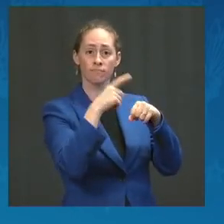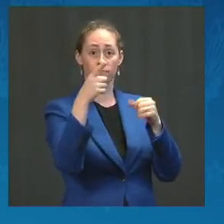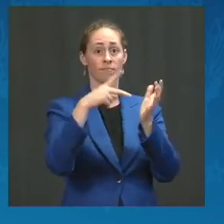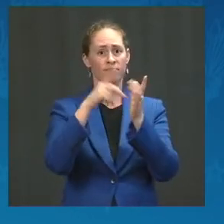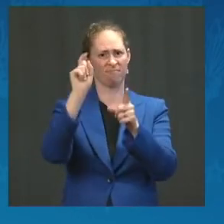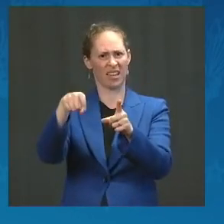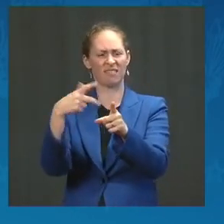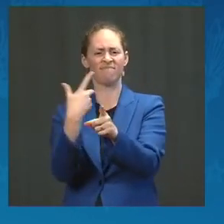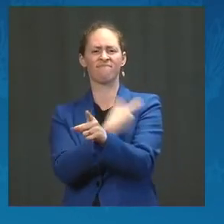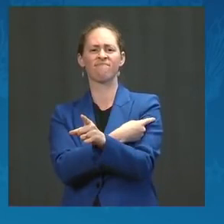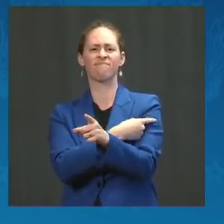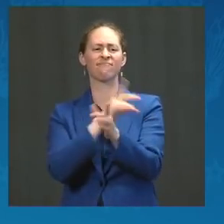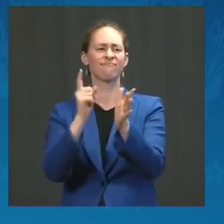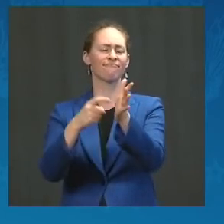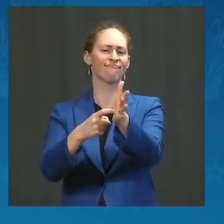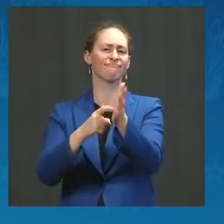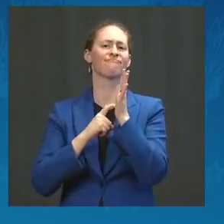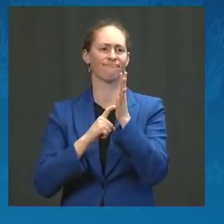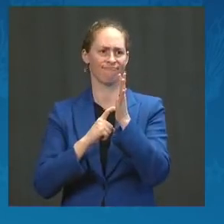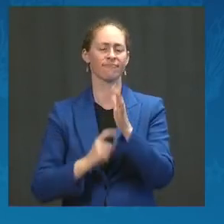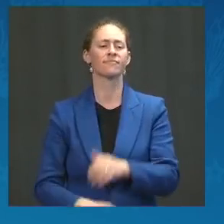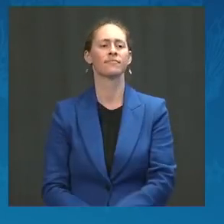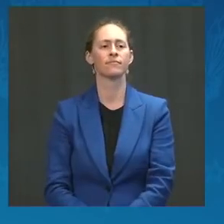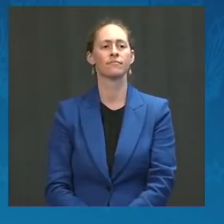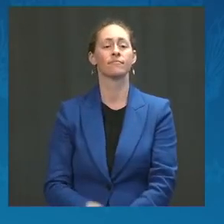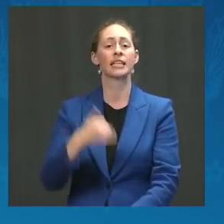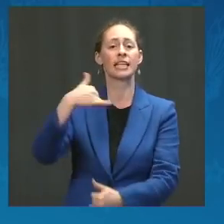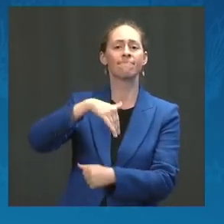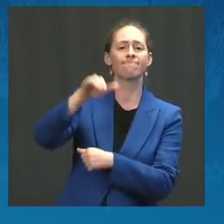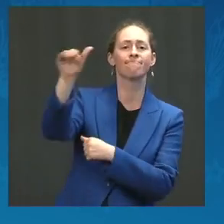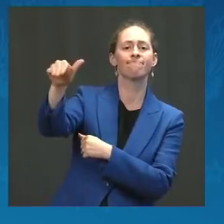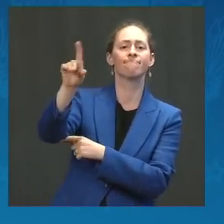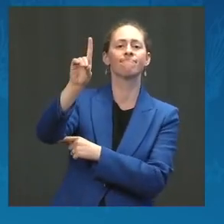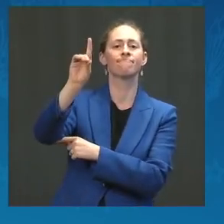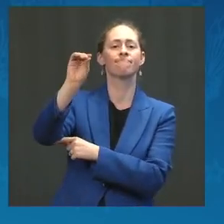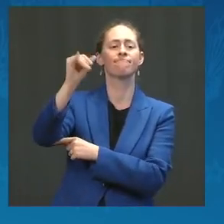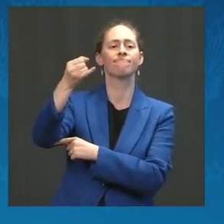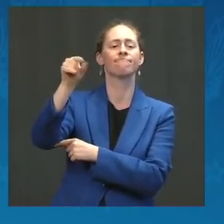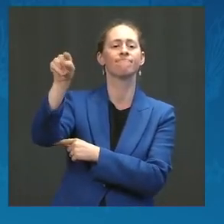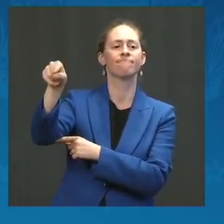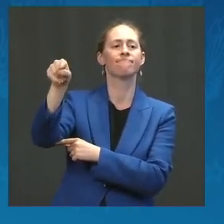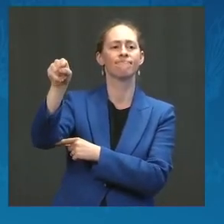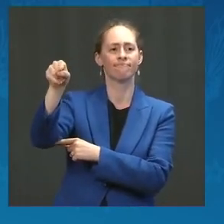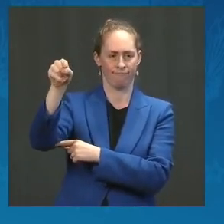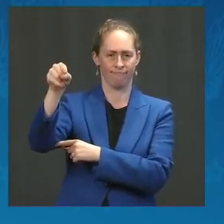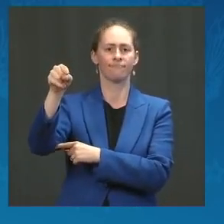how and when they will add COVID-19 to the list of vaccinations our armed forces must get.